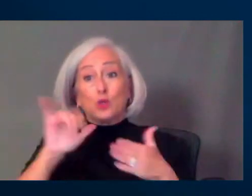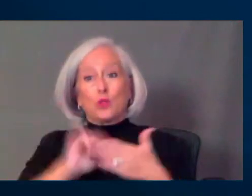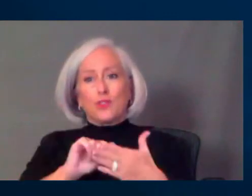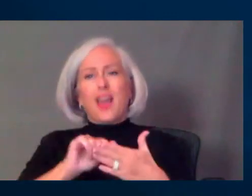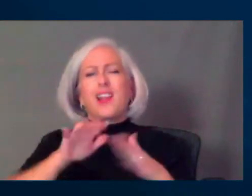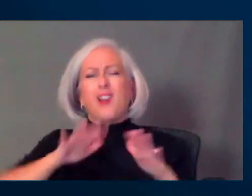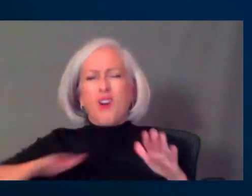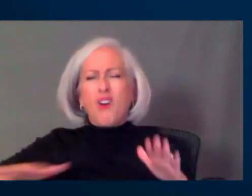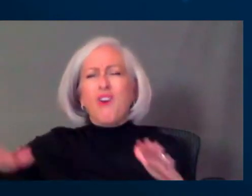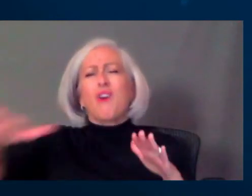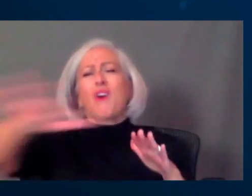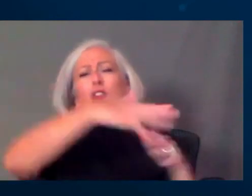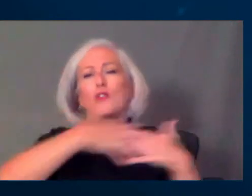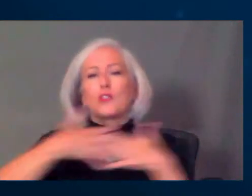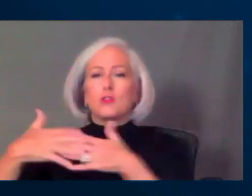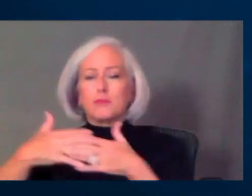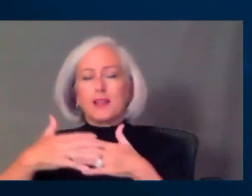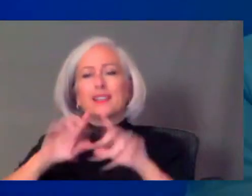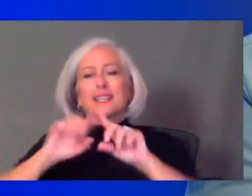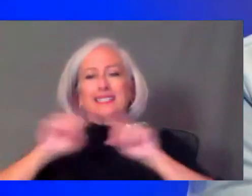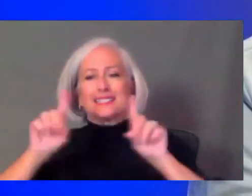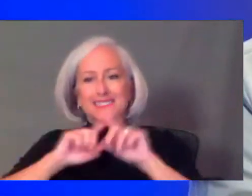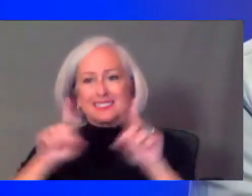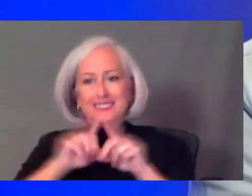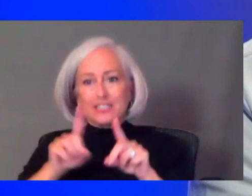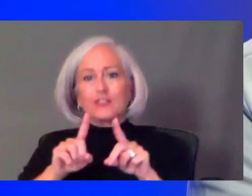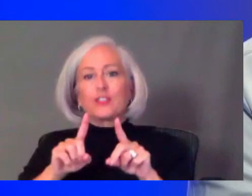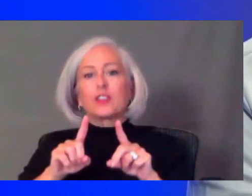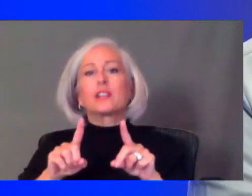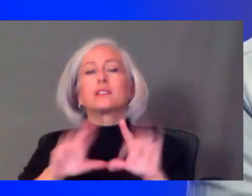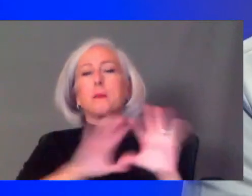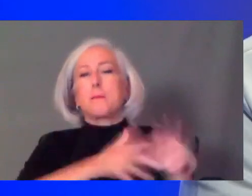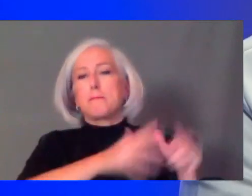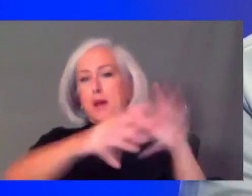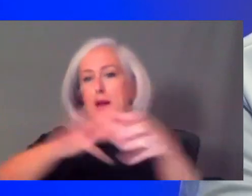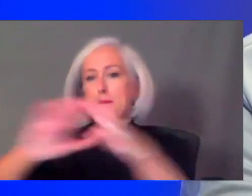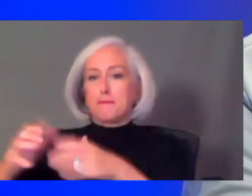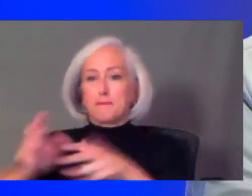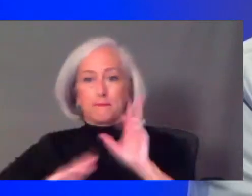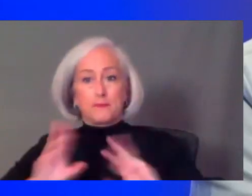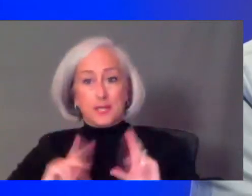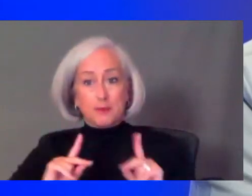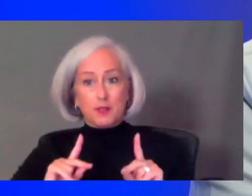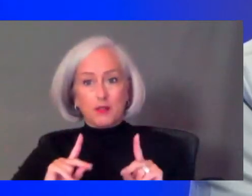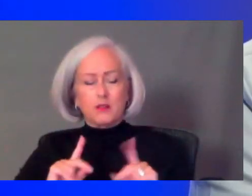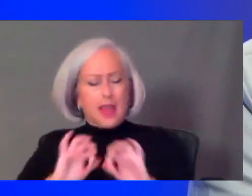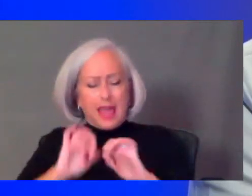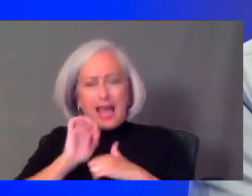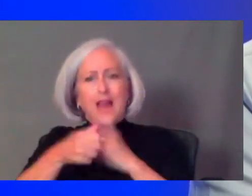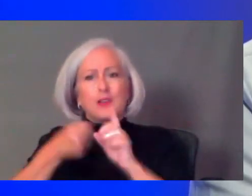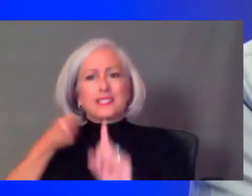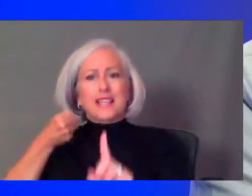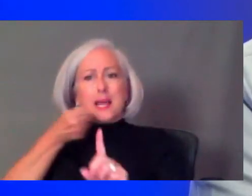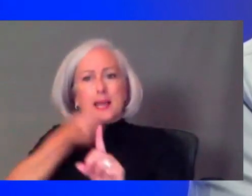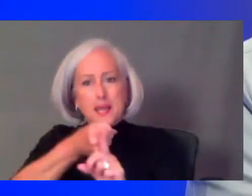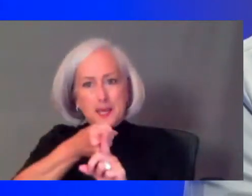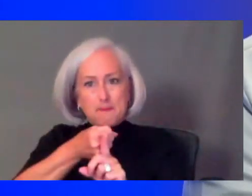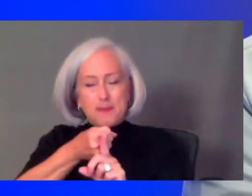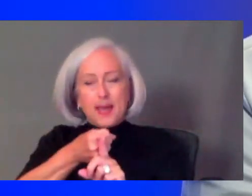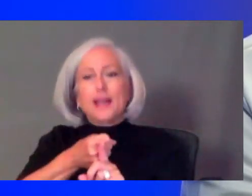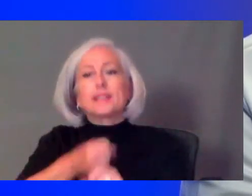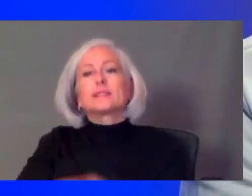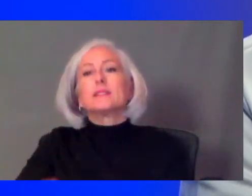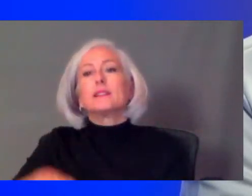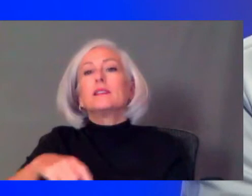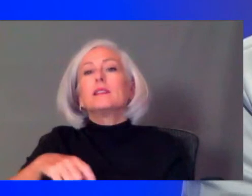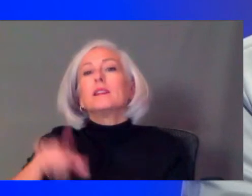for it. So if you're experiencing any symptoms in regards to sequelae, we call it long-term effects